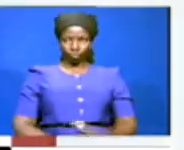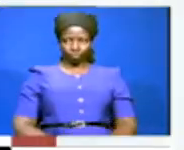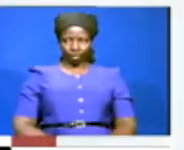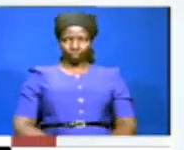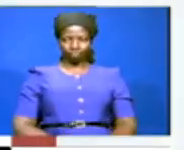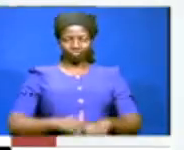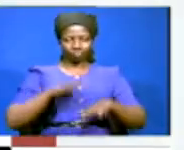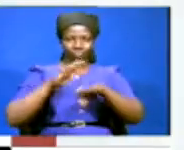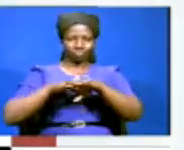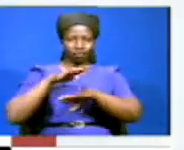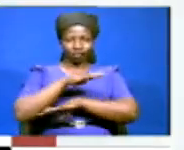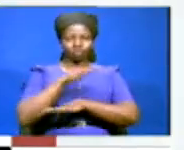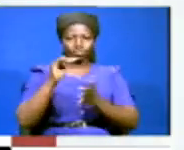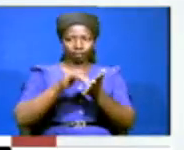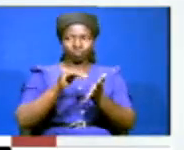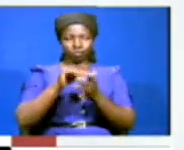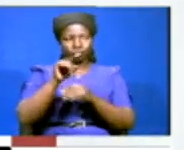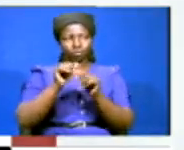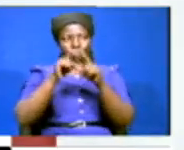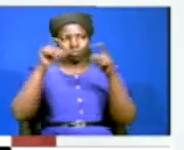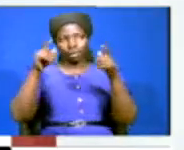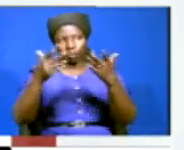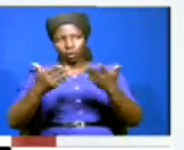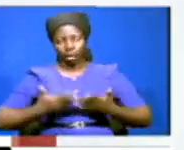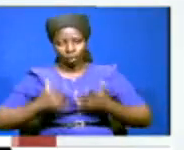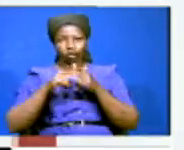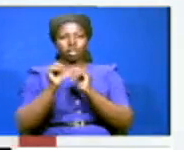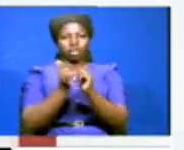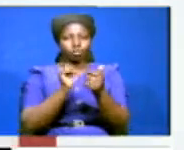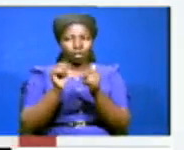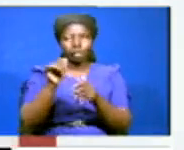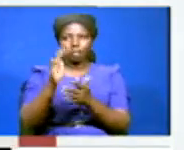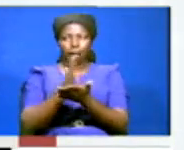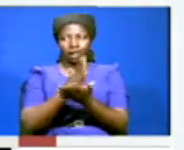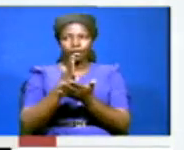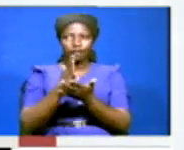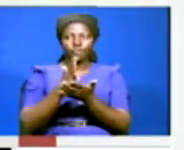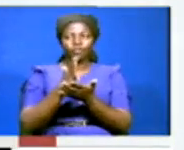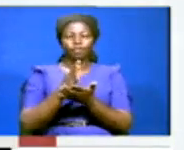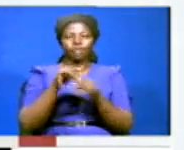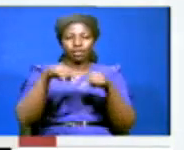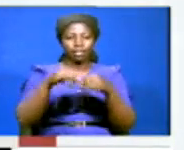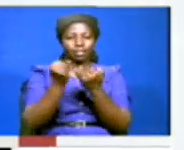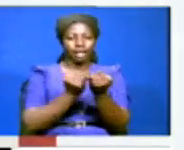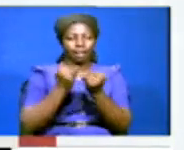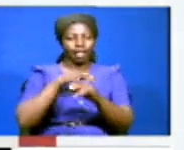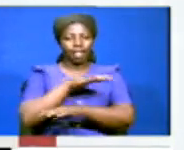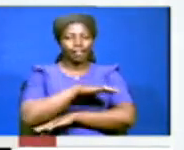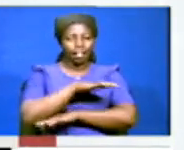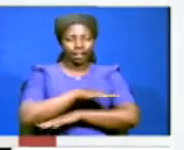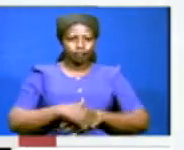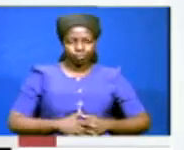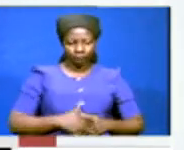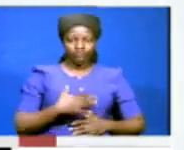Hello, good evening, and once again, it's a big welcome to the sports segment of the Legends Edition this Saturday evening. Now,